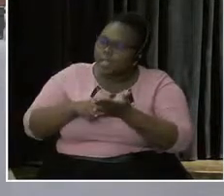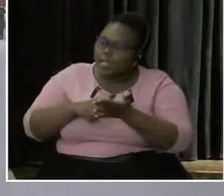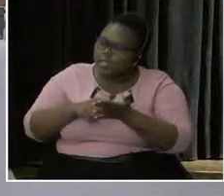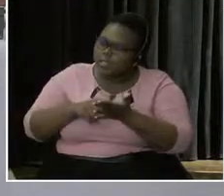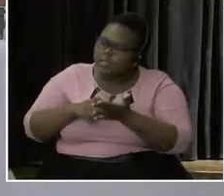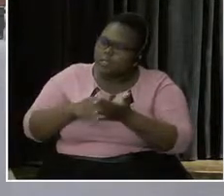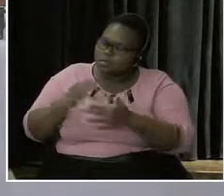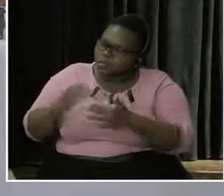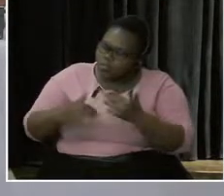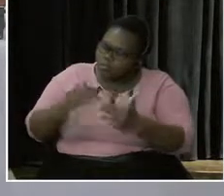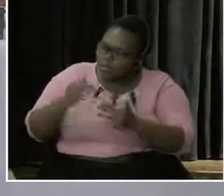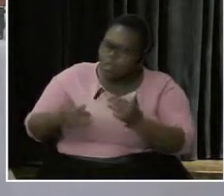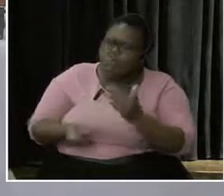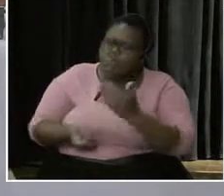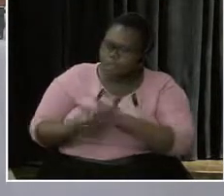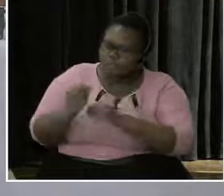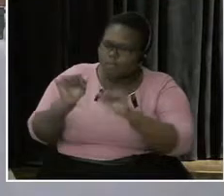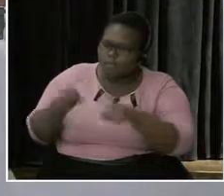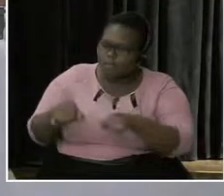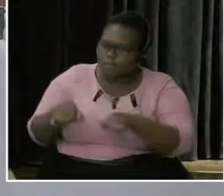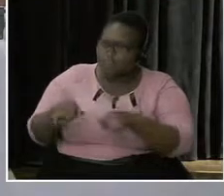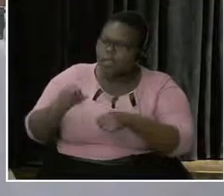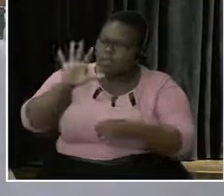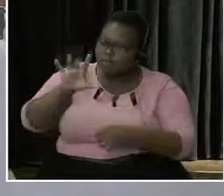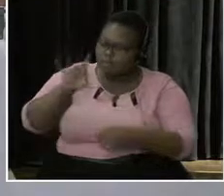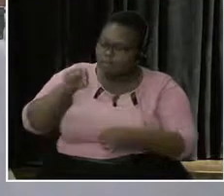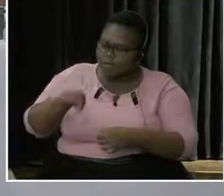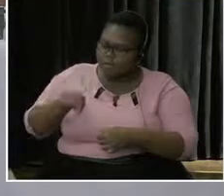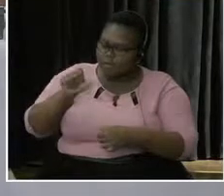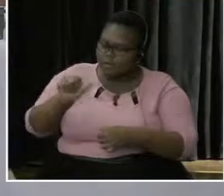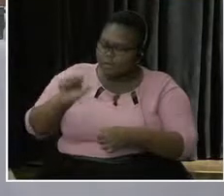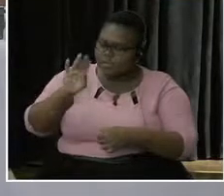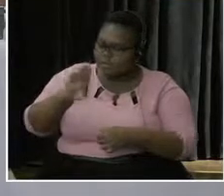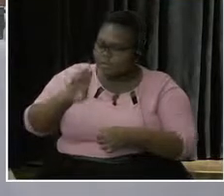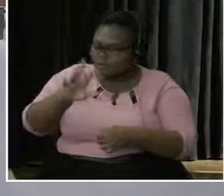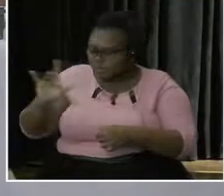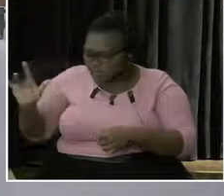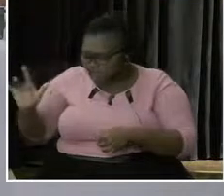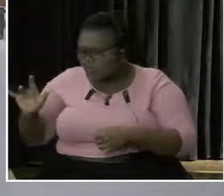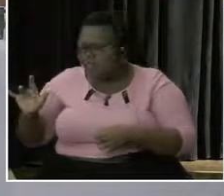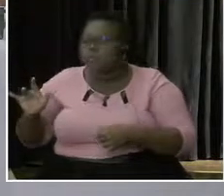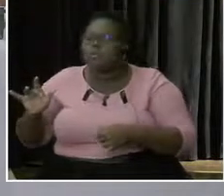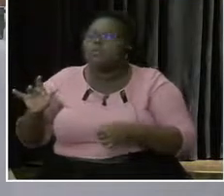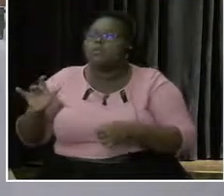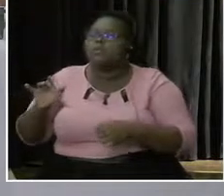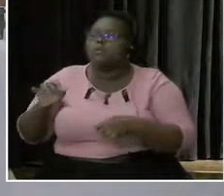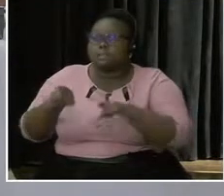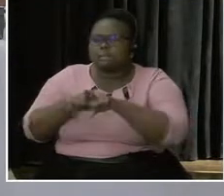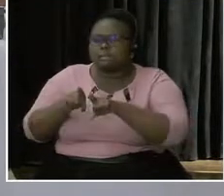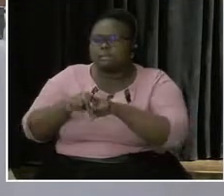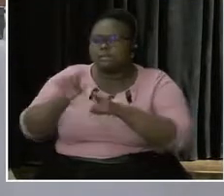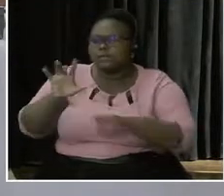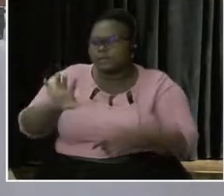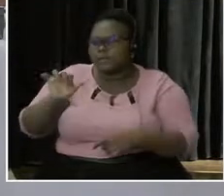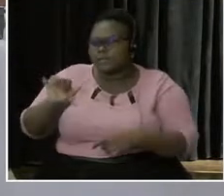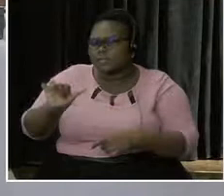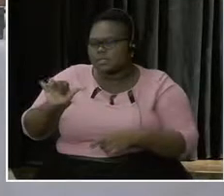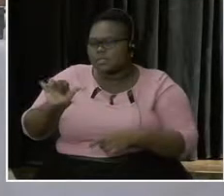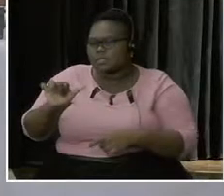hand was 5.6 billion, equivalent to 56 days. Our gearing ratio